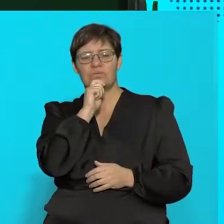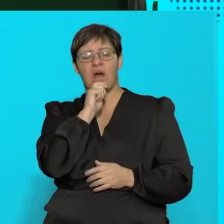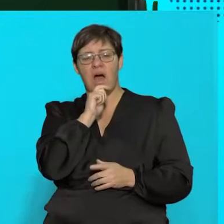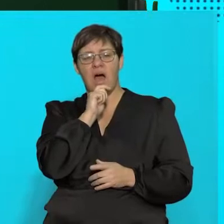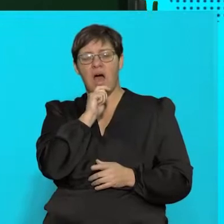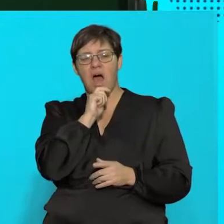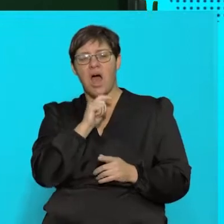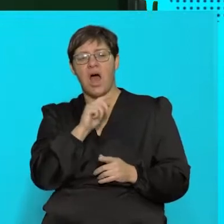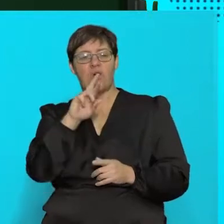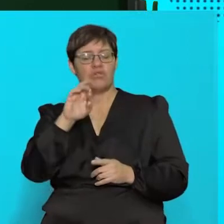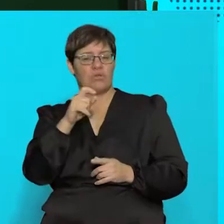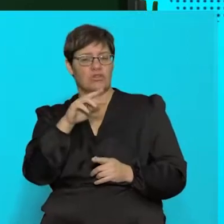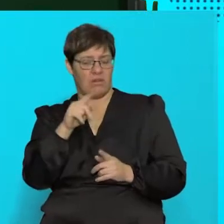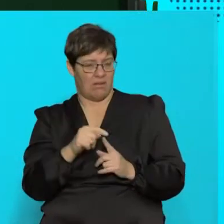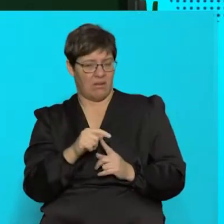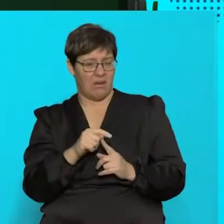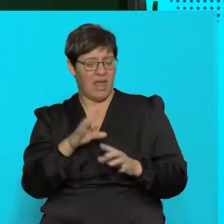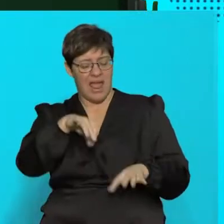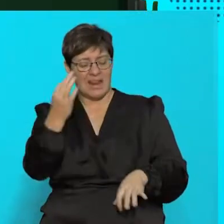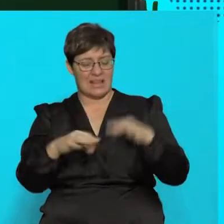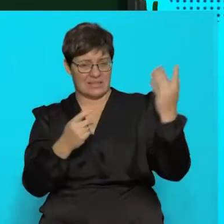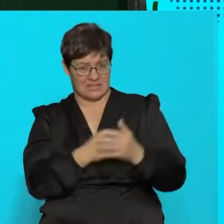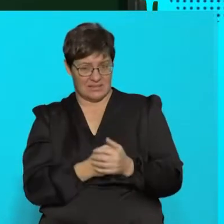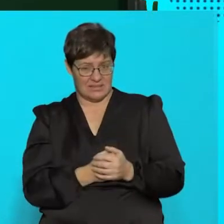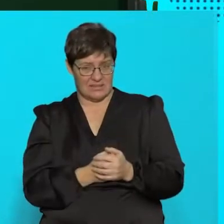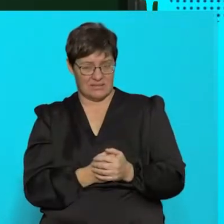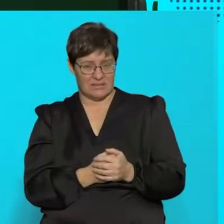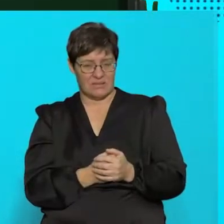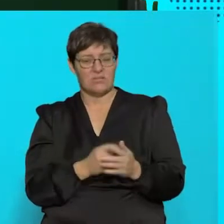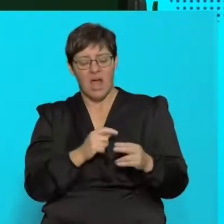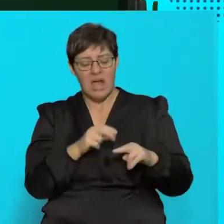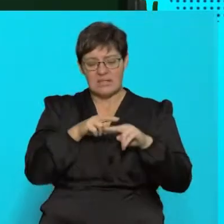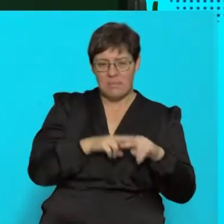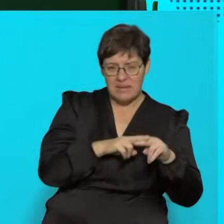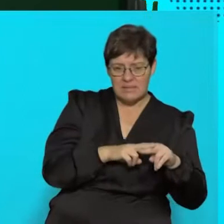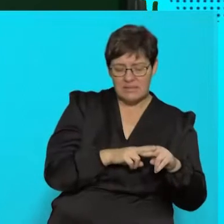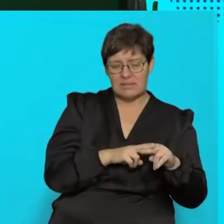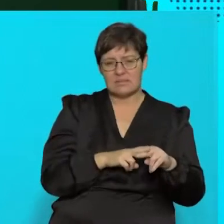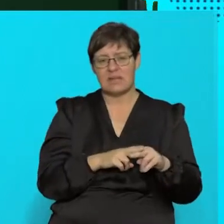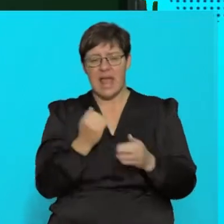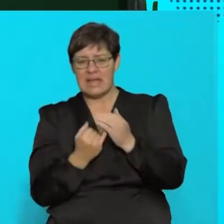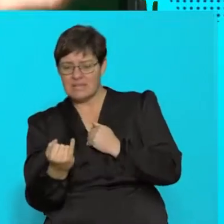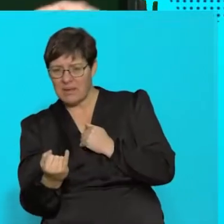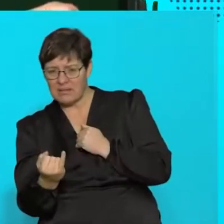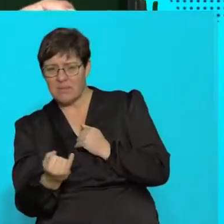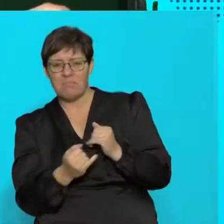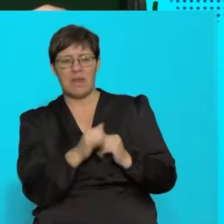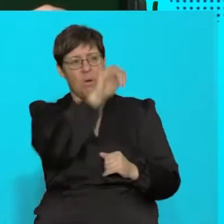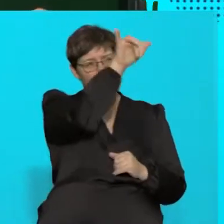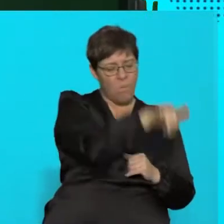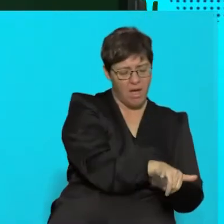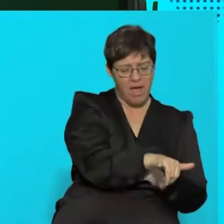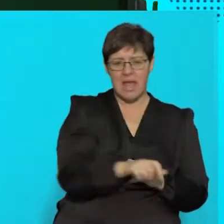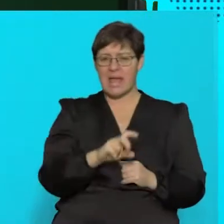analysis. Okay? So regression analysis, which is a model with independent and dependent variable, the X and Y.